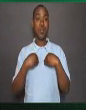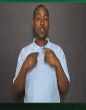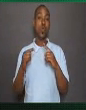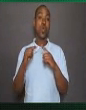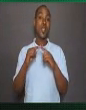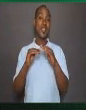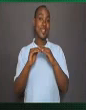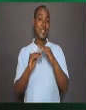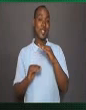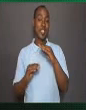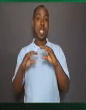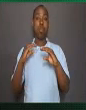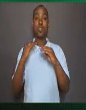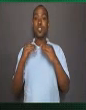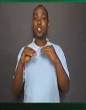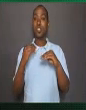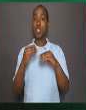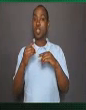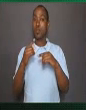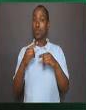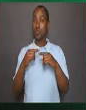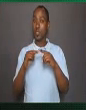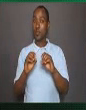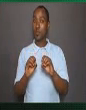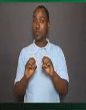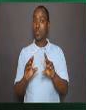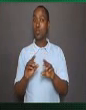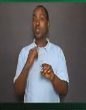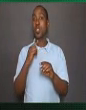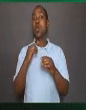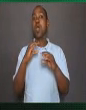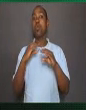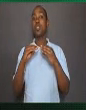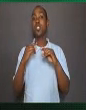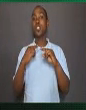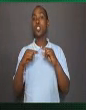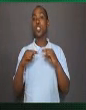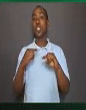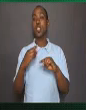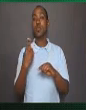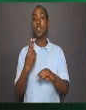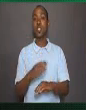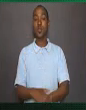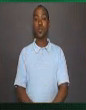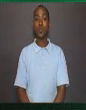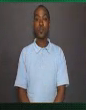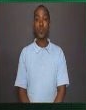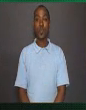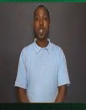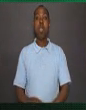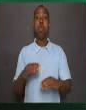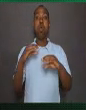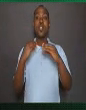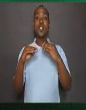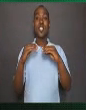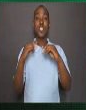low concentration down a concentration gradient. A concentration